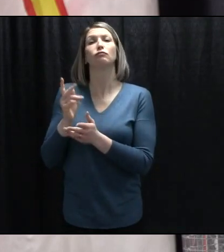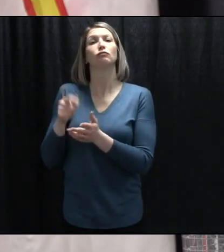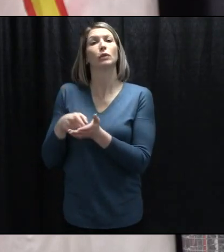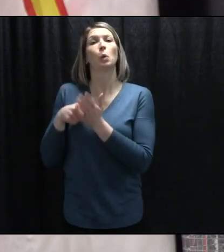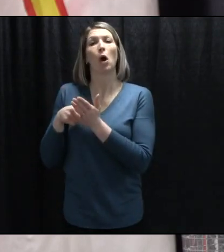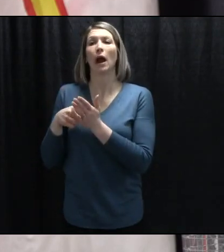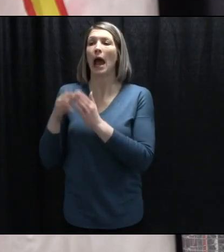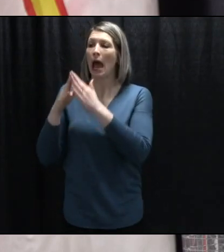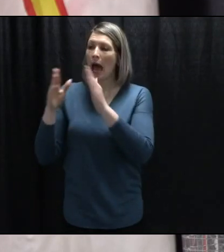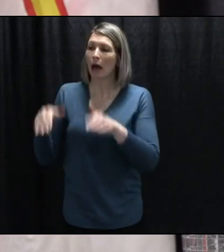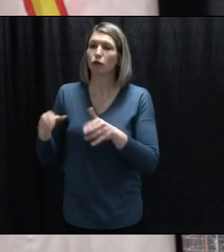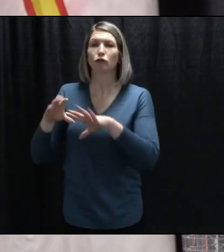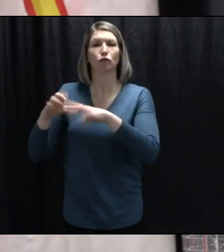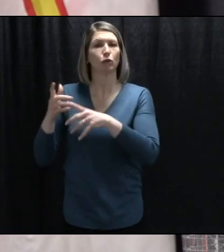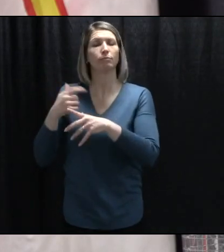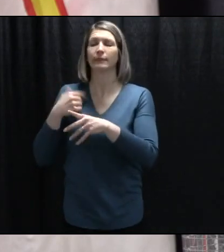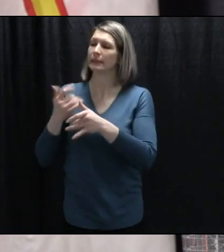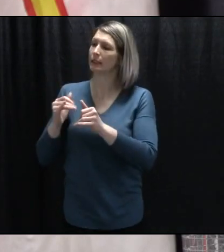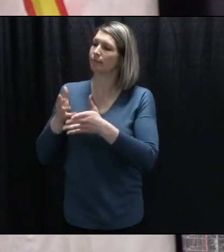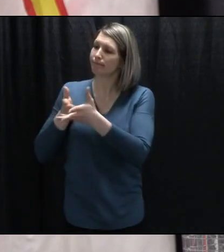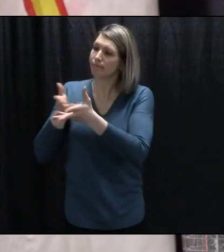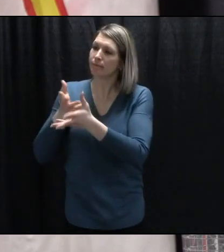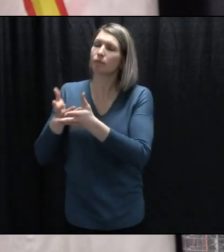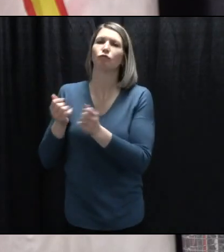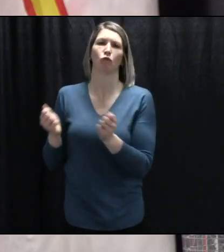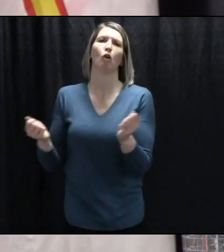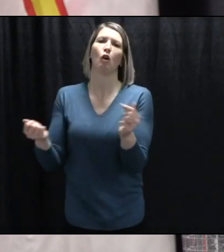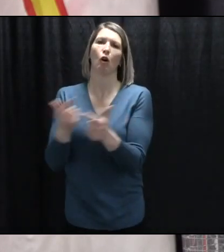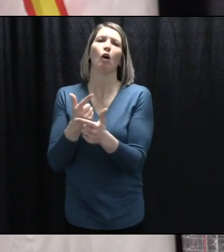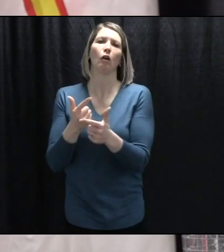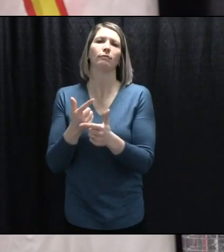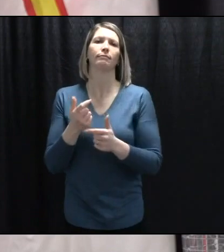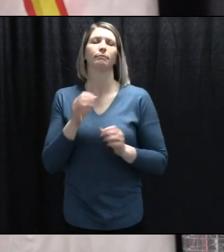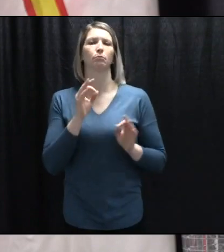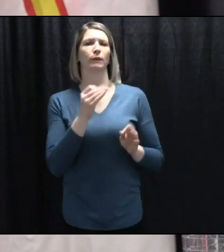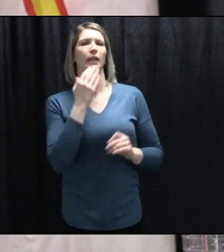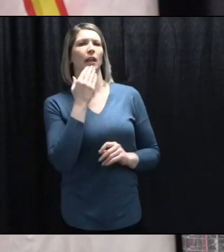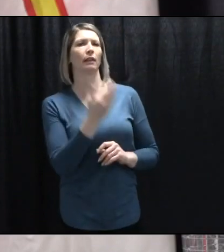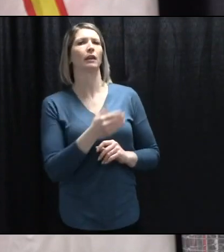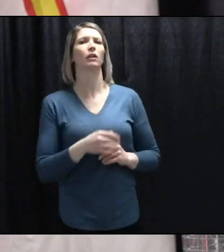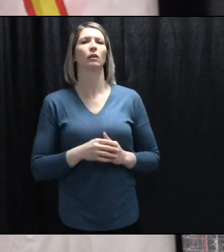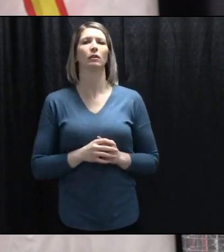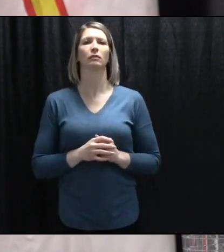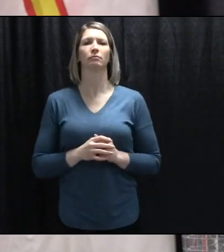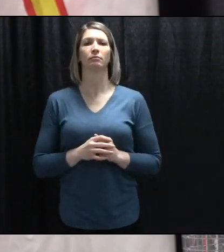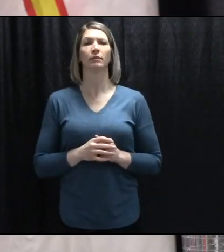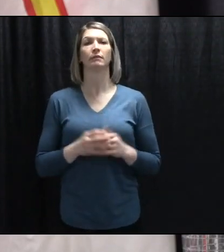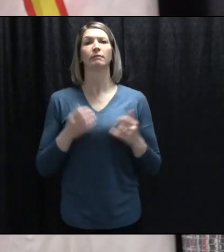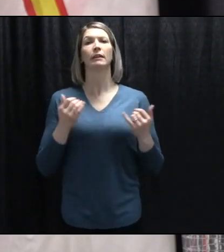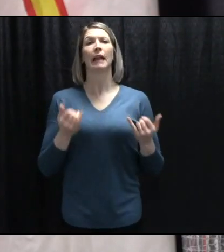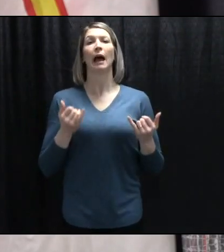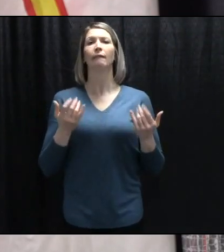very closely with those groups as well. Perfect, thanks. Thank you very much for tuning in. The time